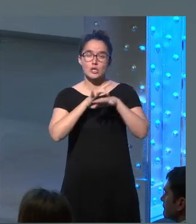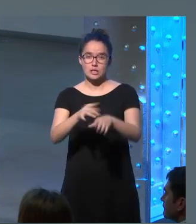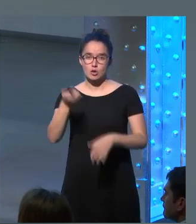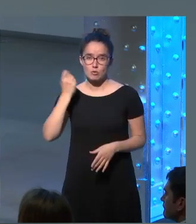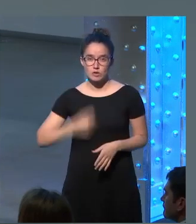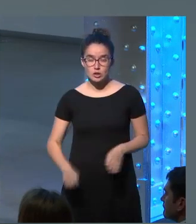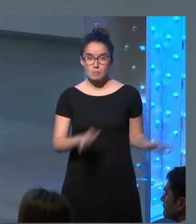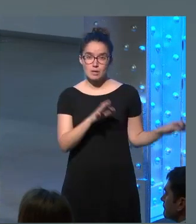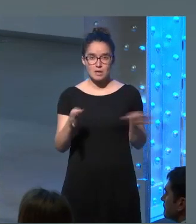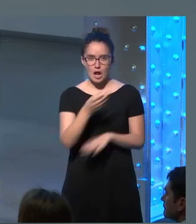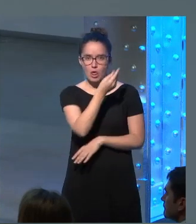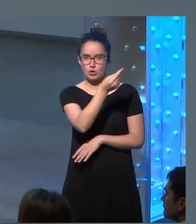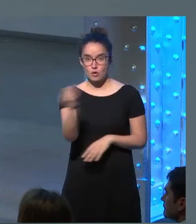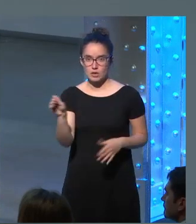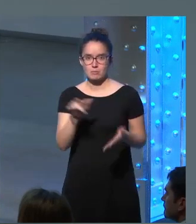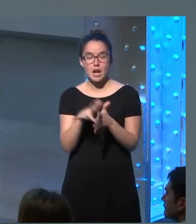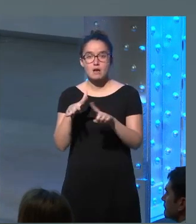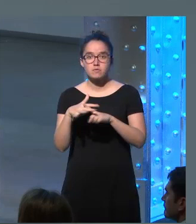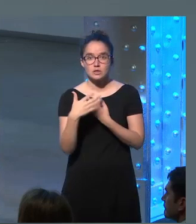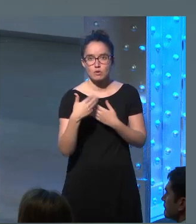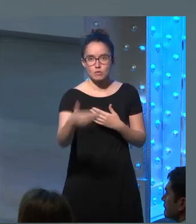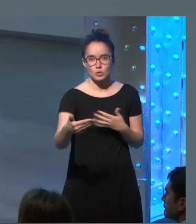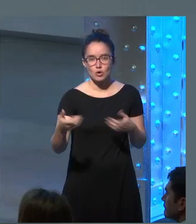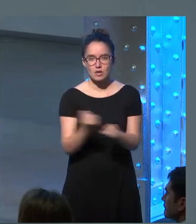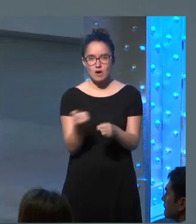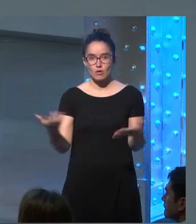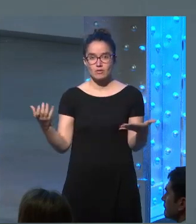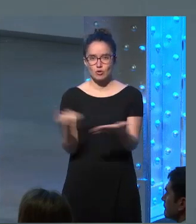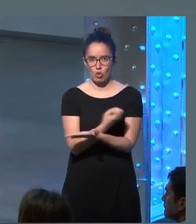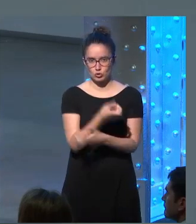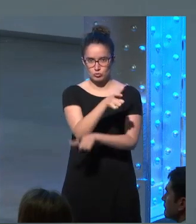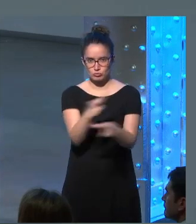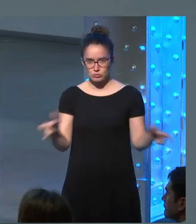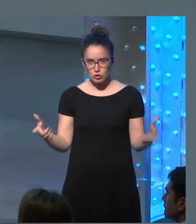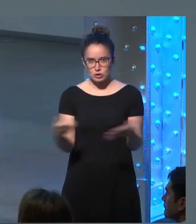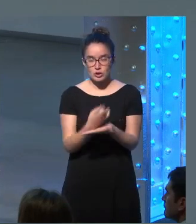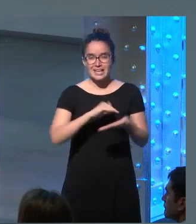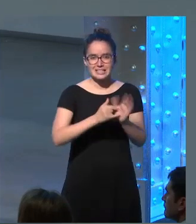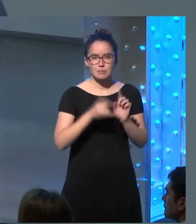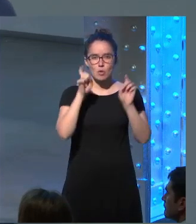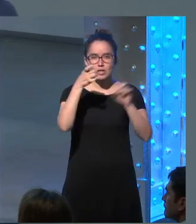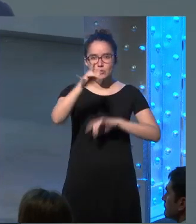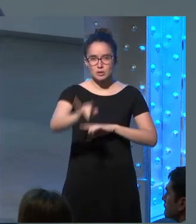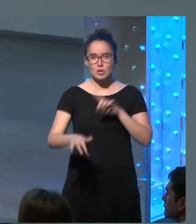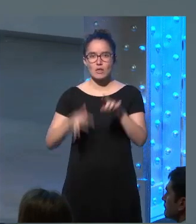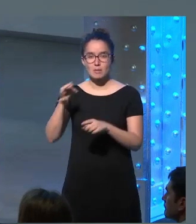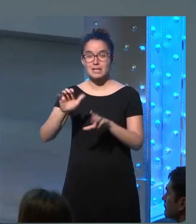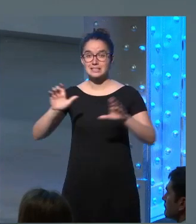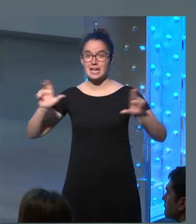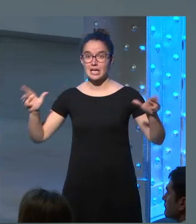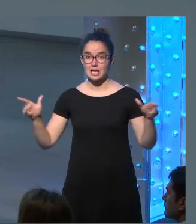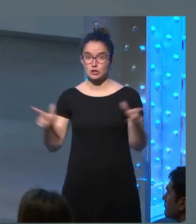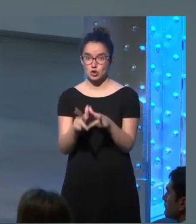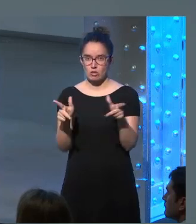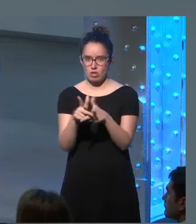another, but from company to another, but in general terms. Prepare our youngsters for this scenario is a task for all of